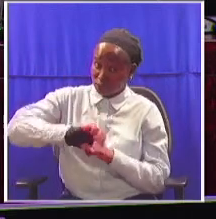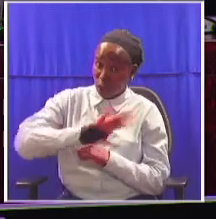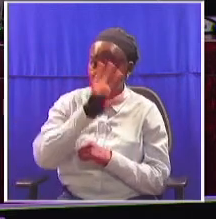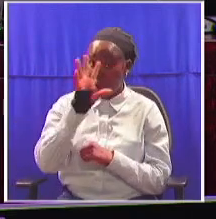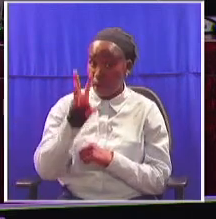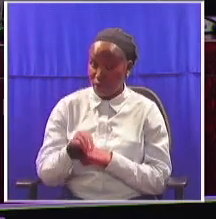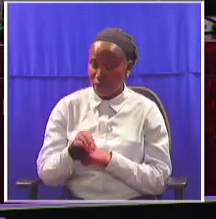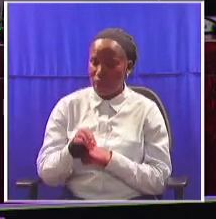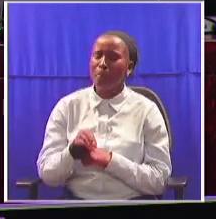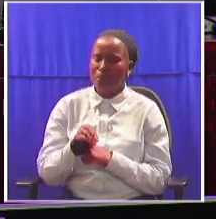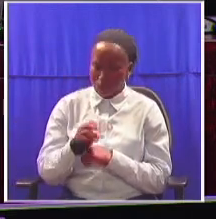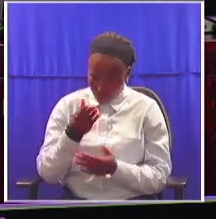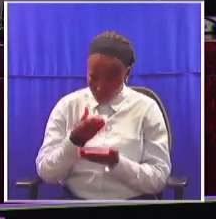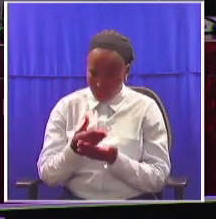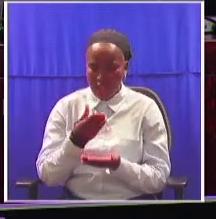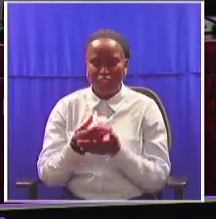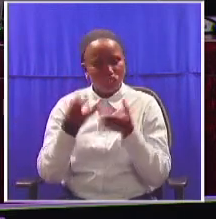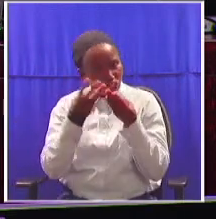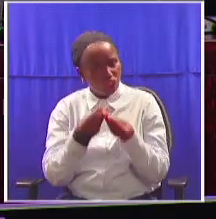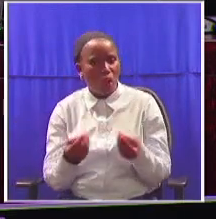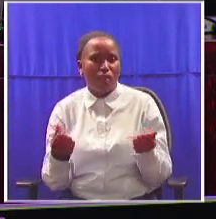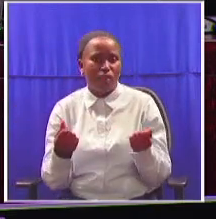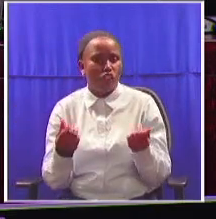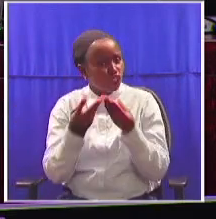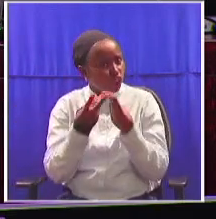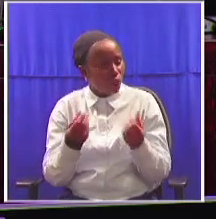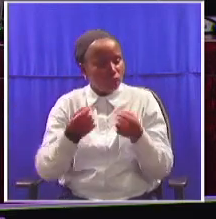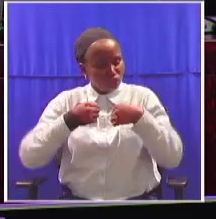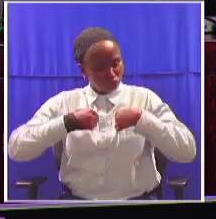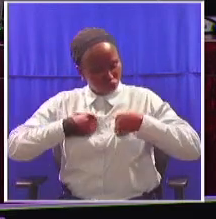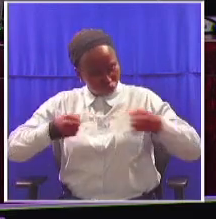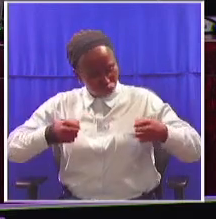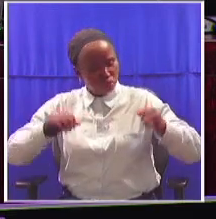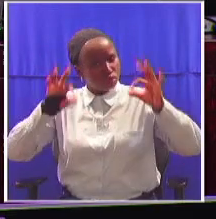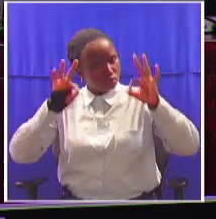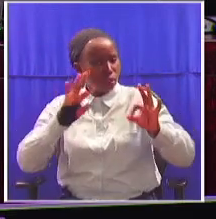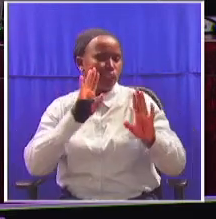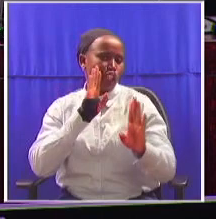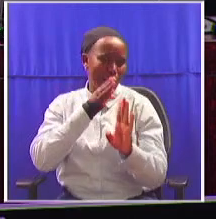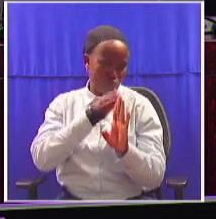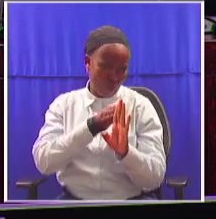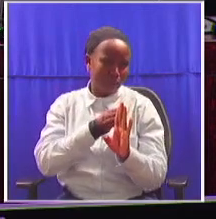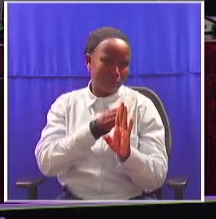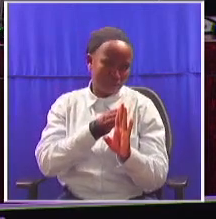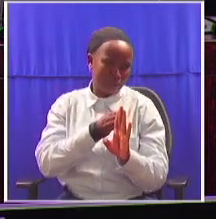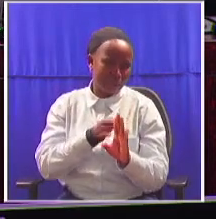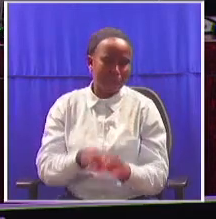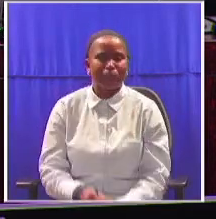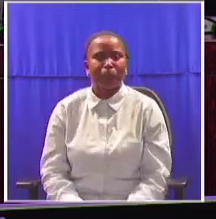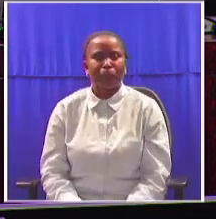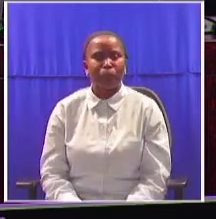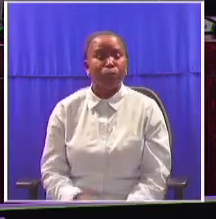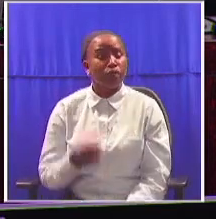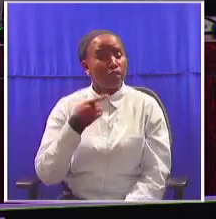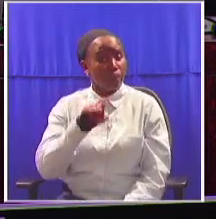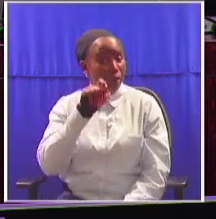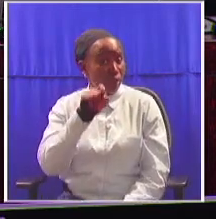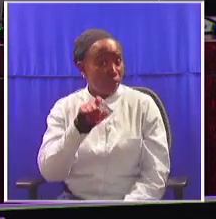them, and we have addressed them directly and openly. In this regard, I will be